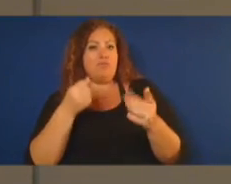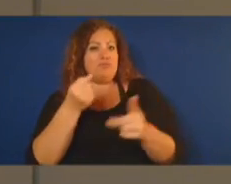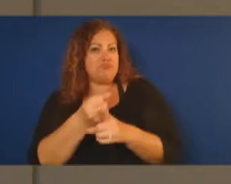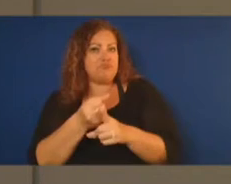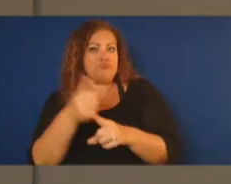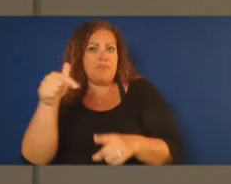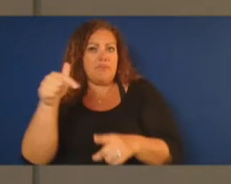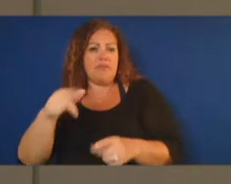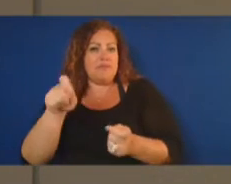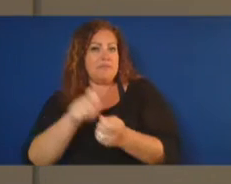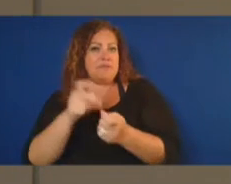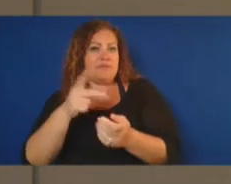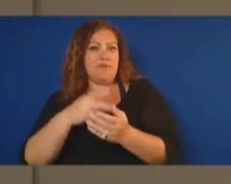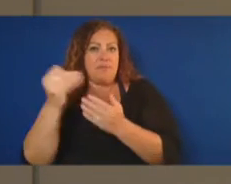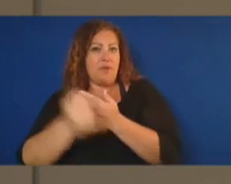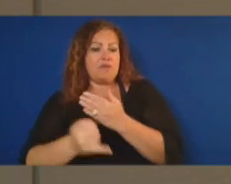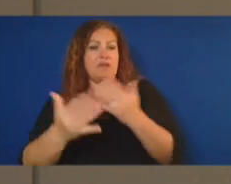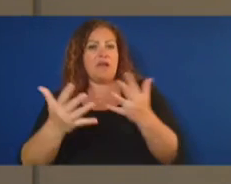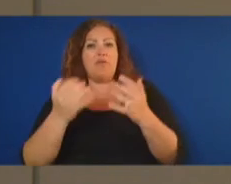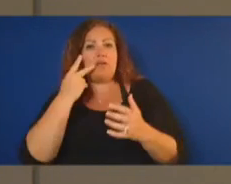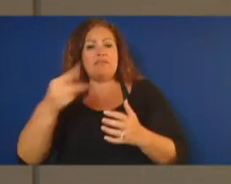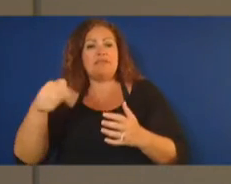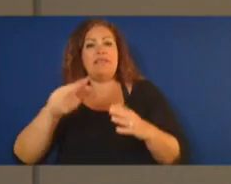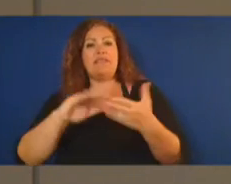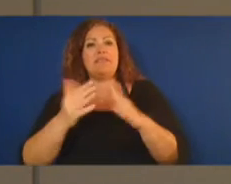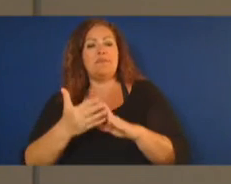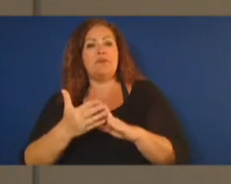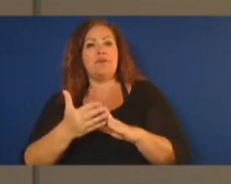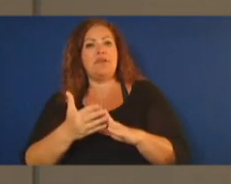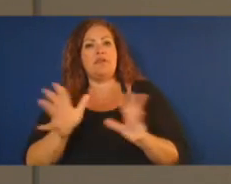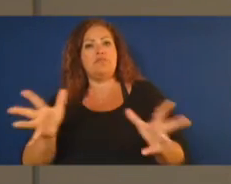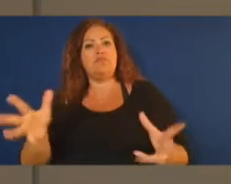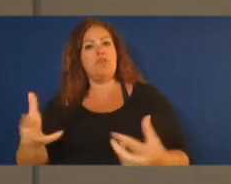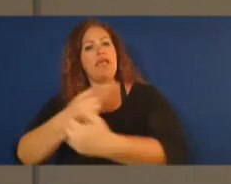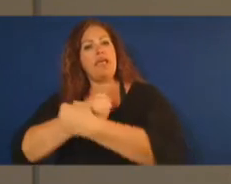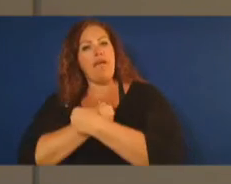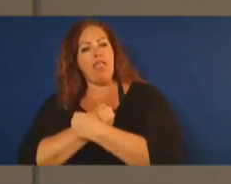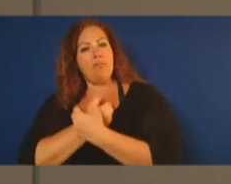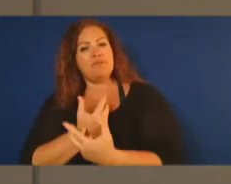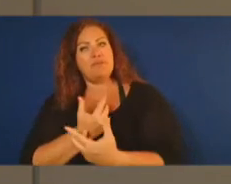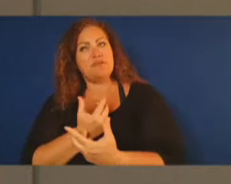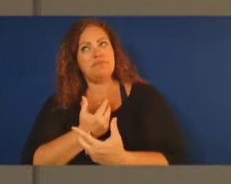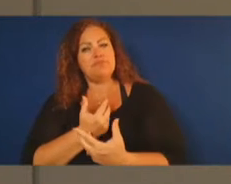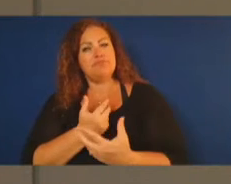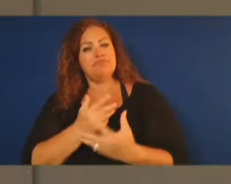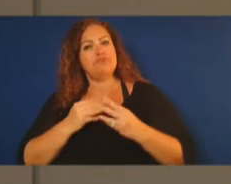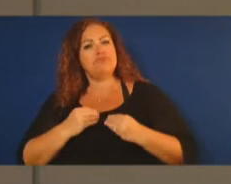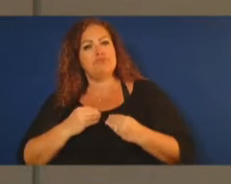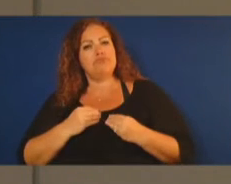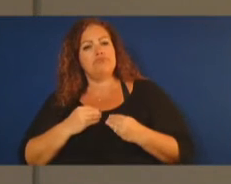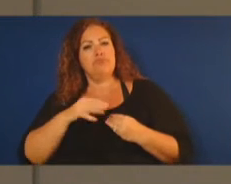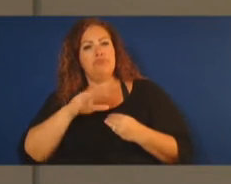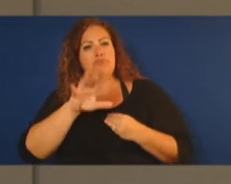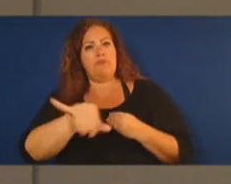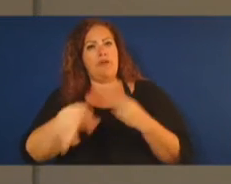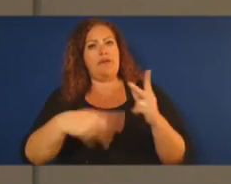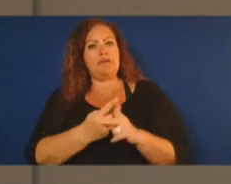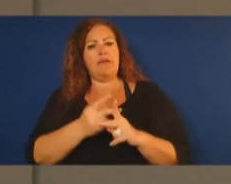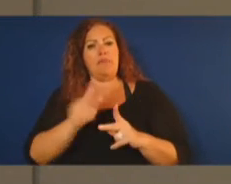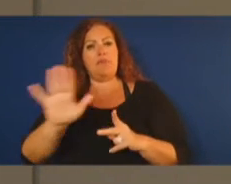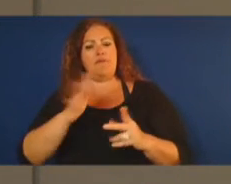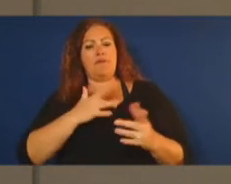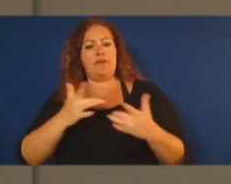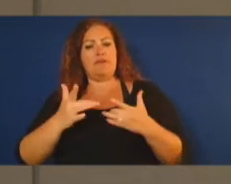project I would like to see this community enveloped in a way that you know these types of concerns